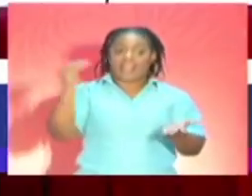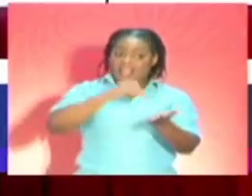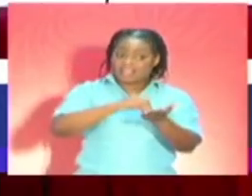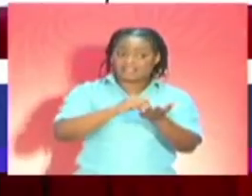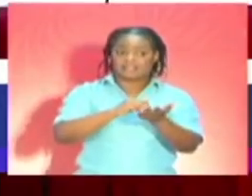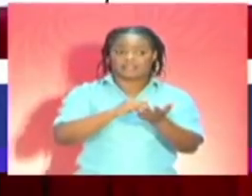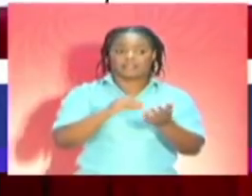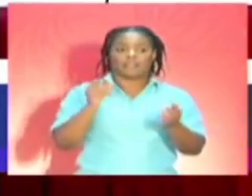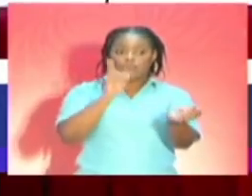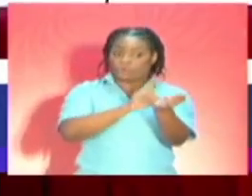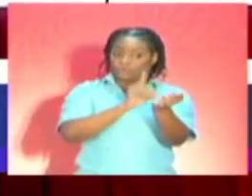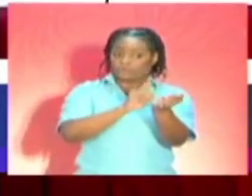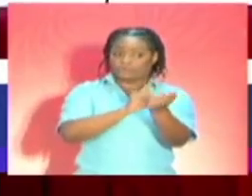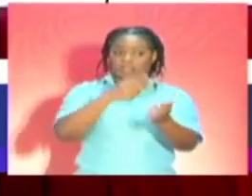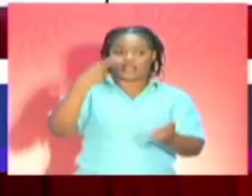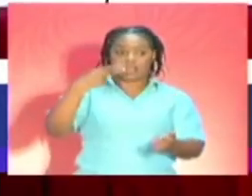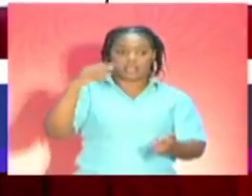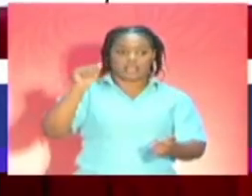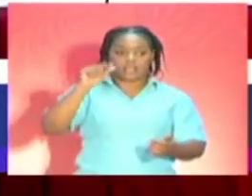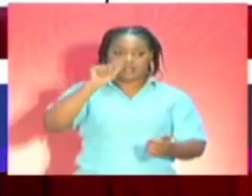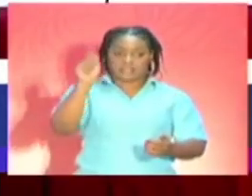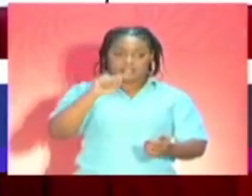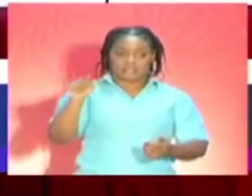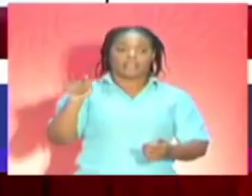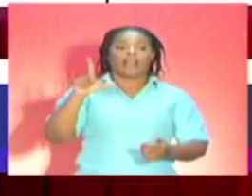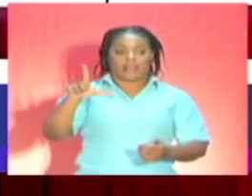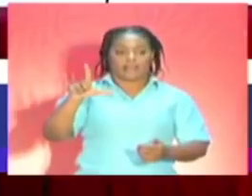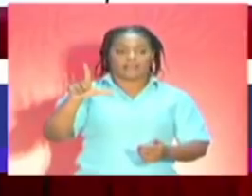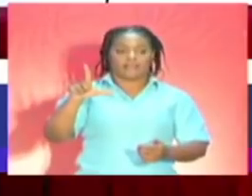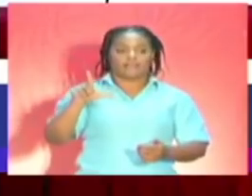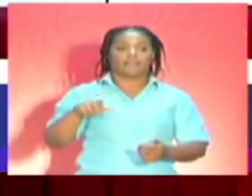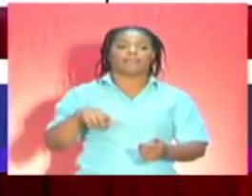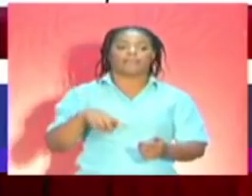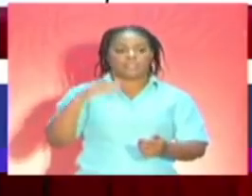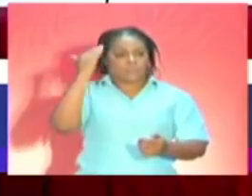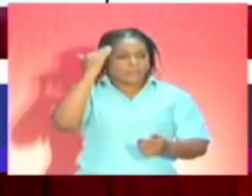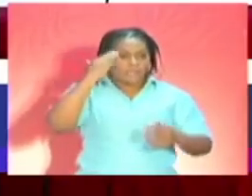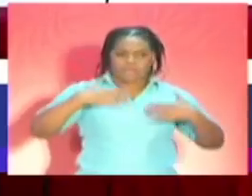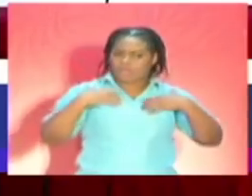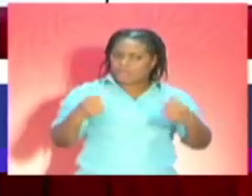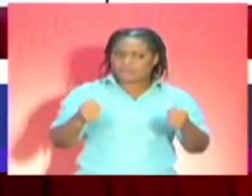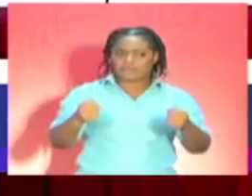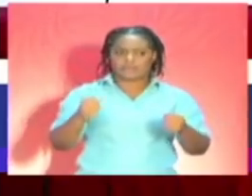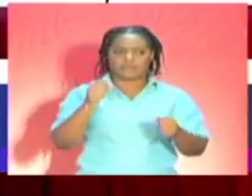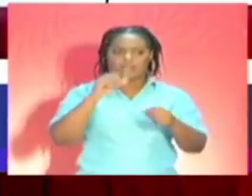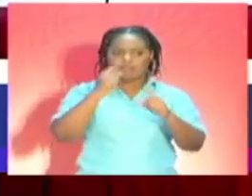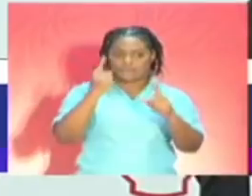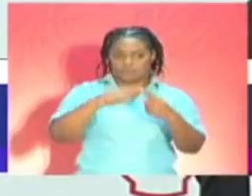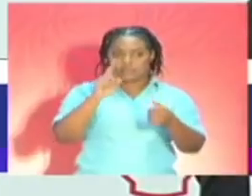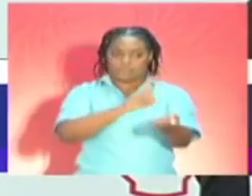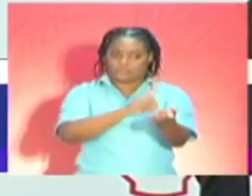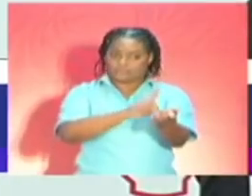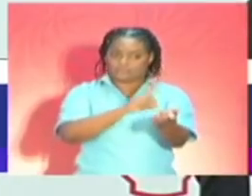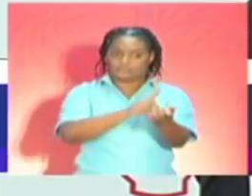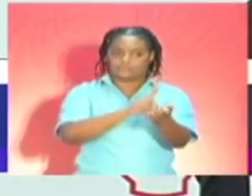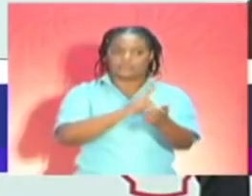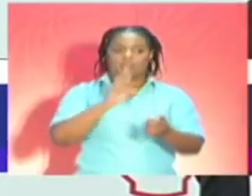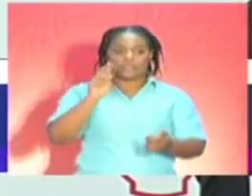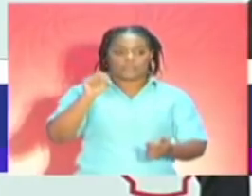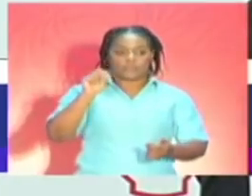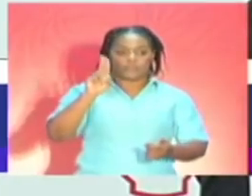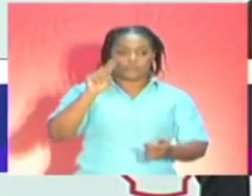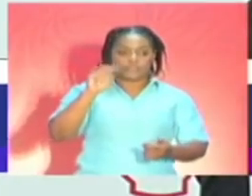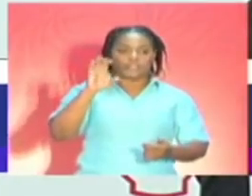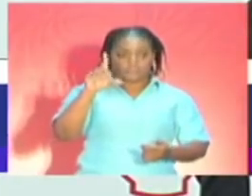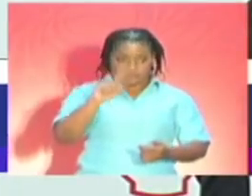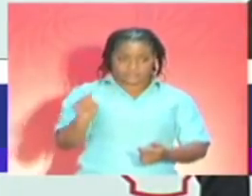Othello, Director, Mental Health Unit, Ministry of Health, and Dr. Jose Nunez. Dr. Nunez is